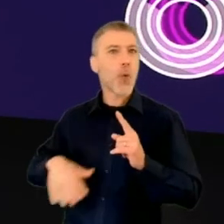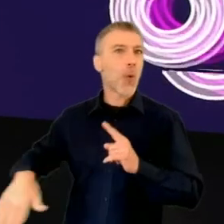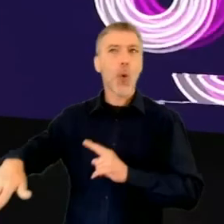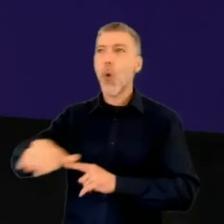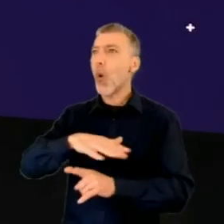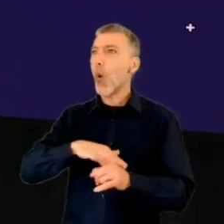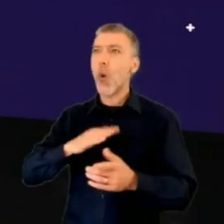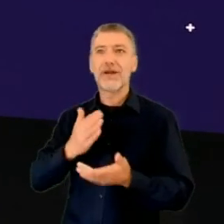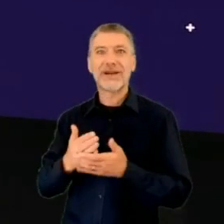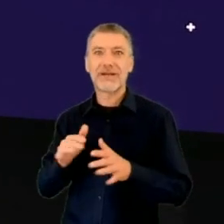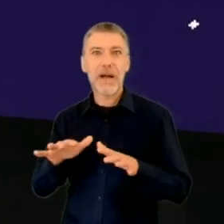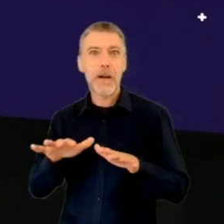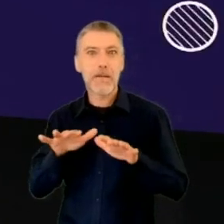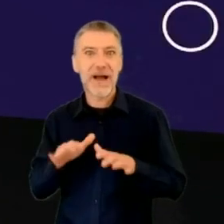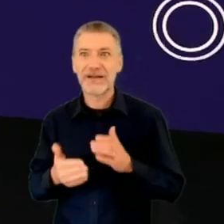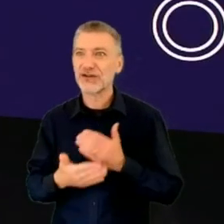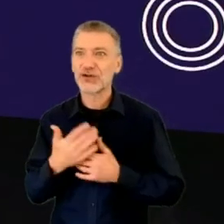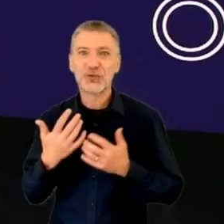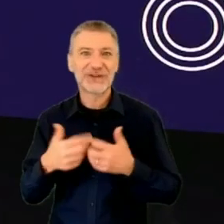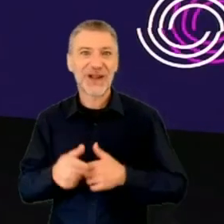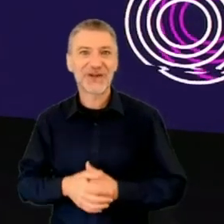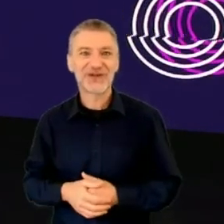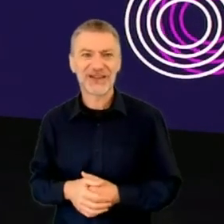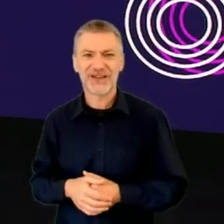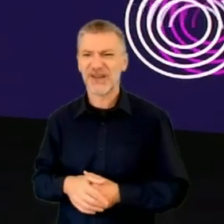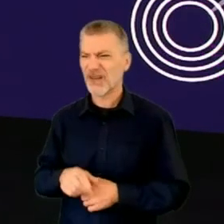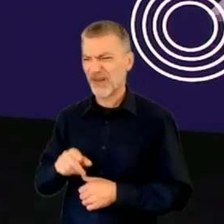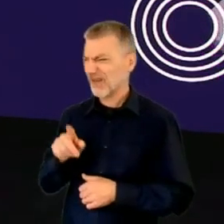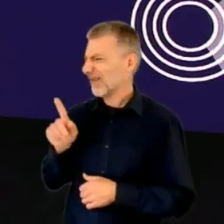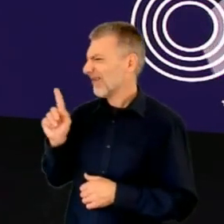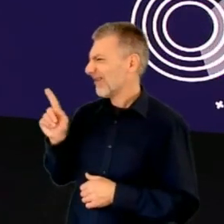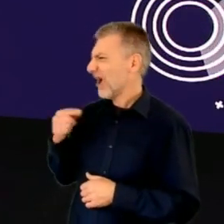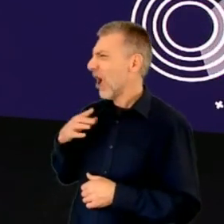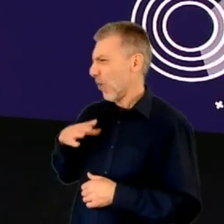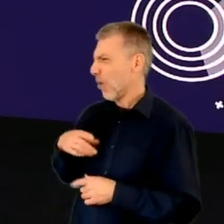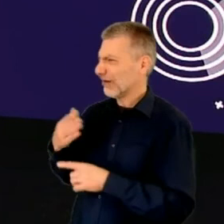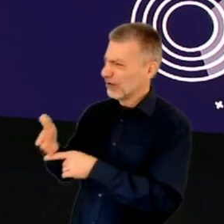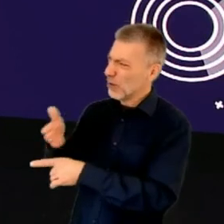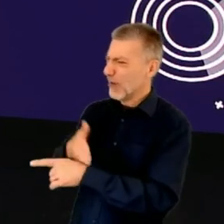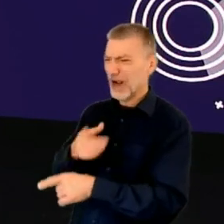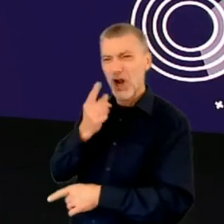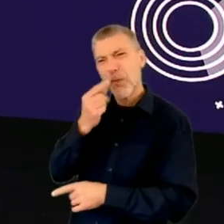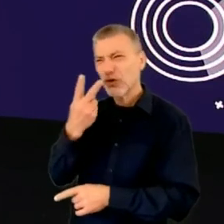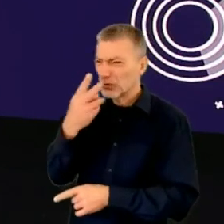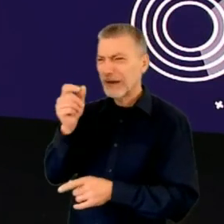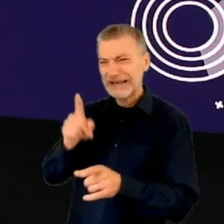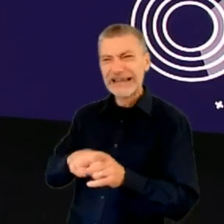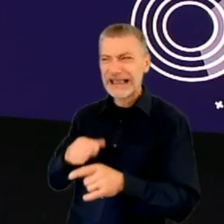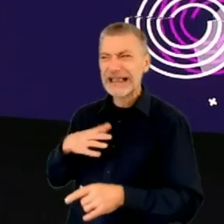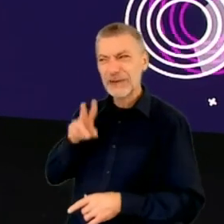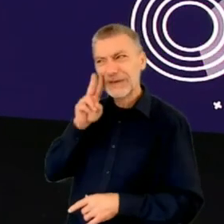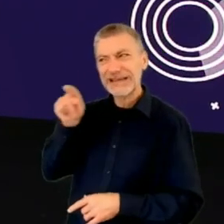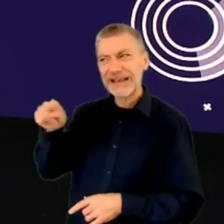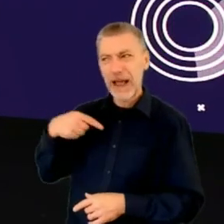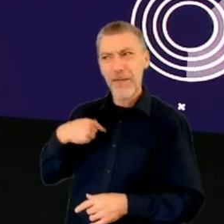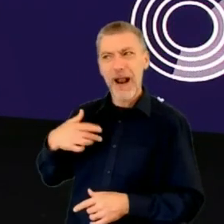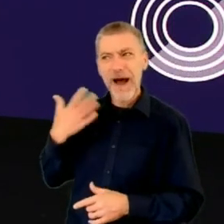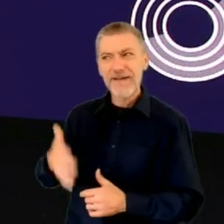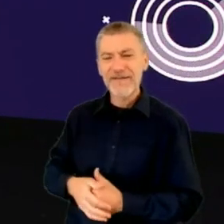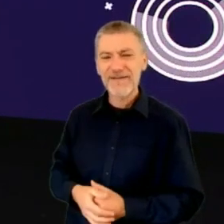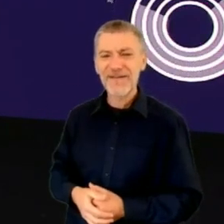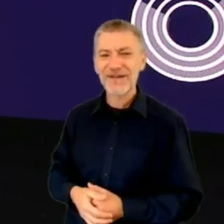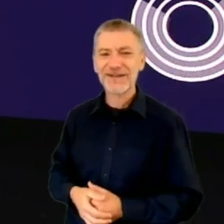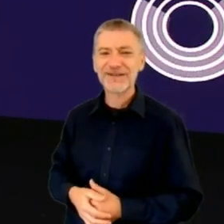new technologies. I hope we can fast track it and make it get to maybe 20 years, you know what I mean? I'd love to see it in my lifetime anyway, and